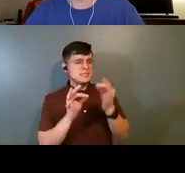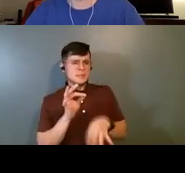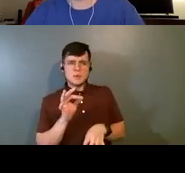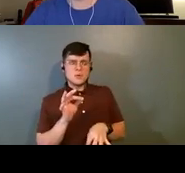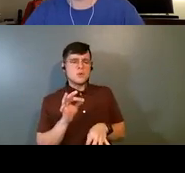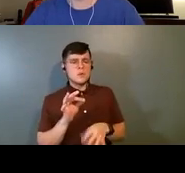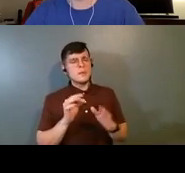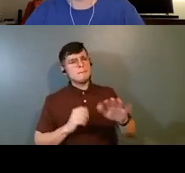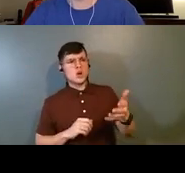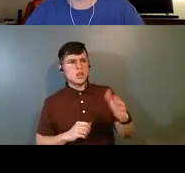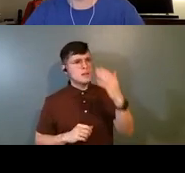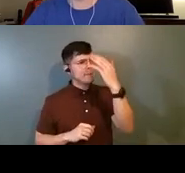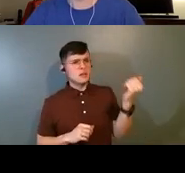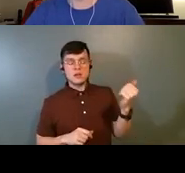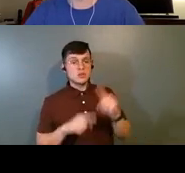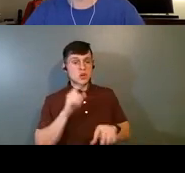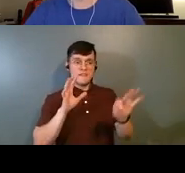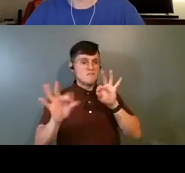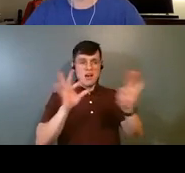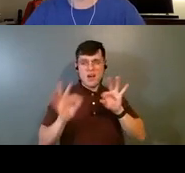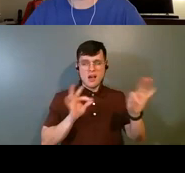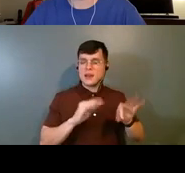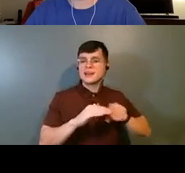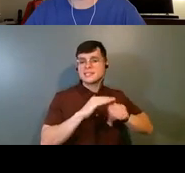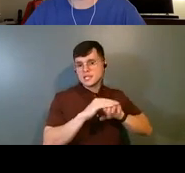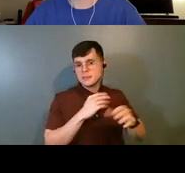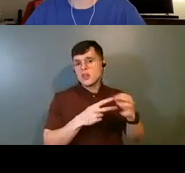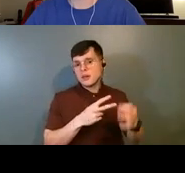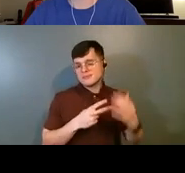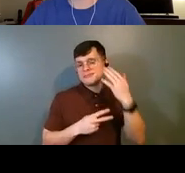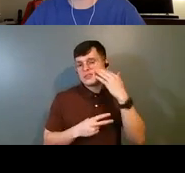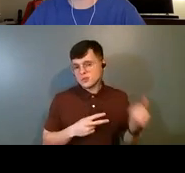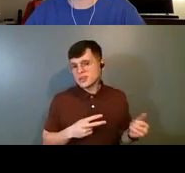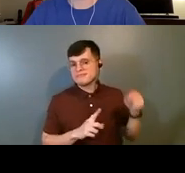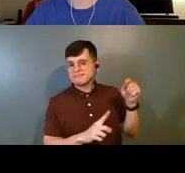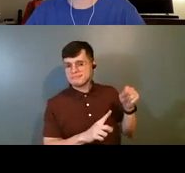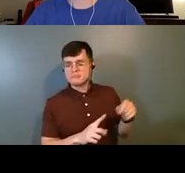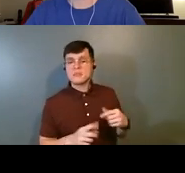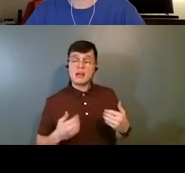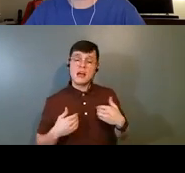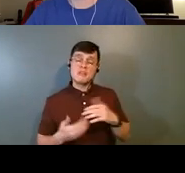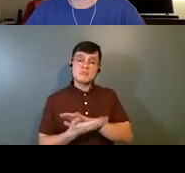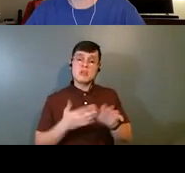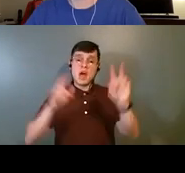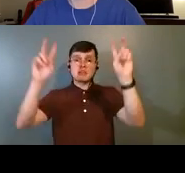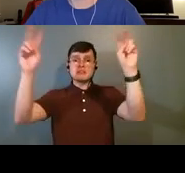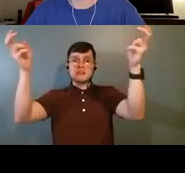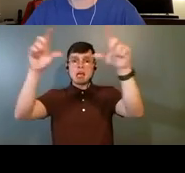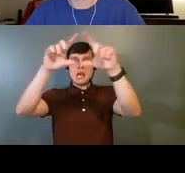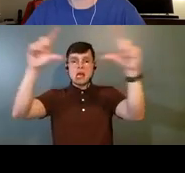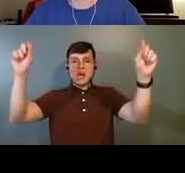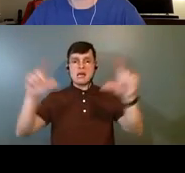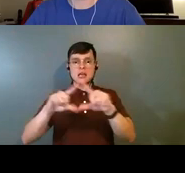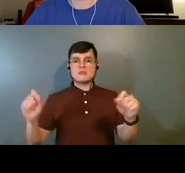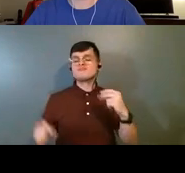partly because we couldn't find a lot of accessible options. Start here to discover the unique. So I have some nice headings here. The journey through vision loss, colon, finding a voice.